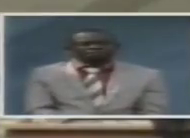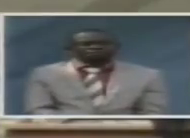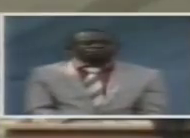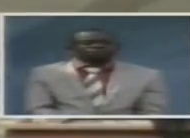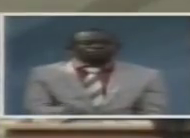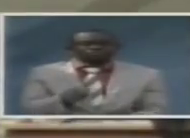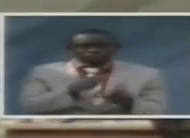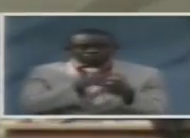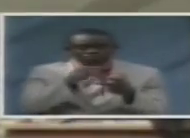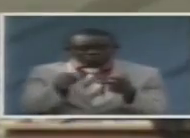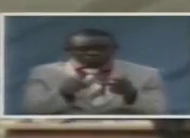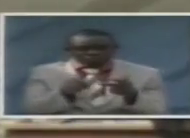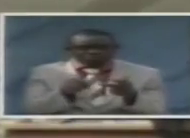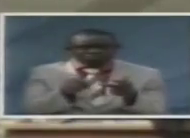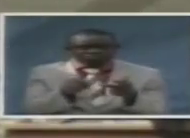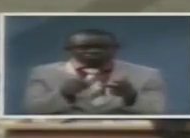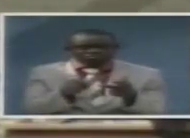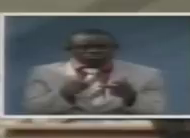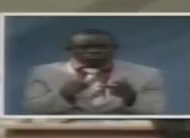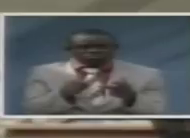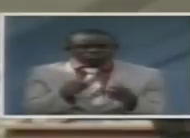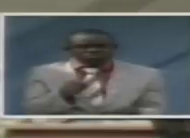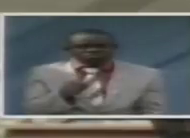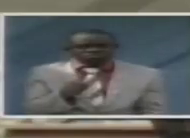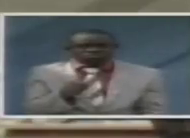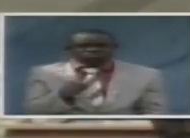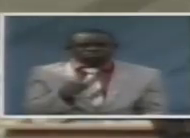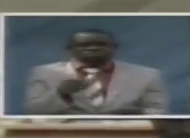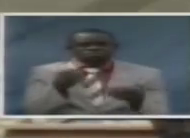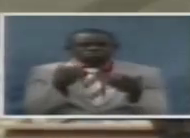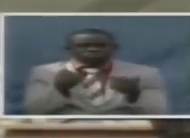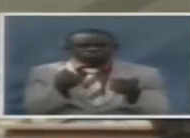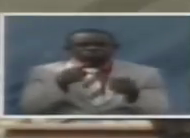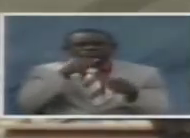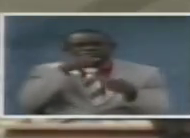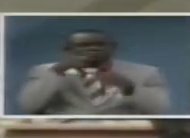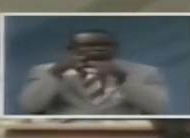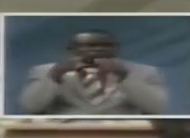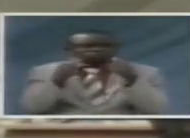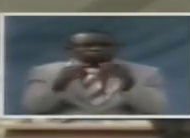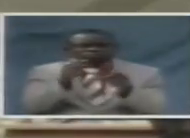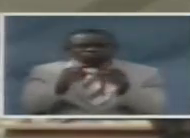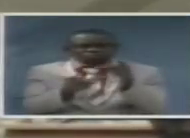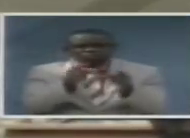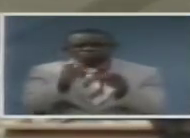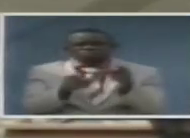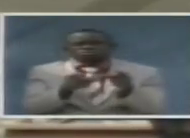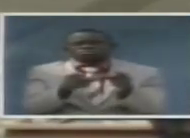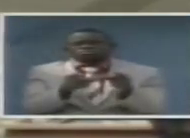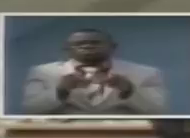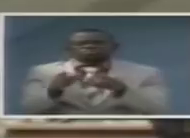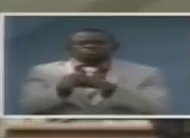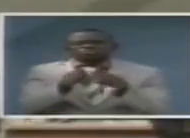This model is anchored on a core venture, agro-processing facilities, and